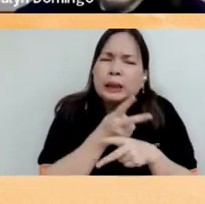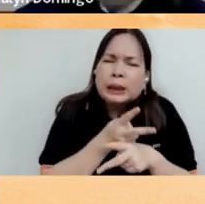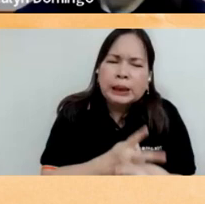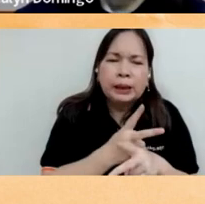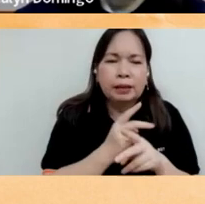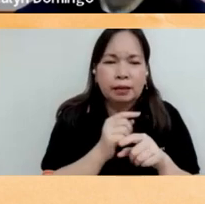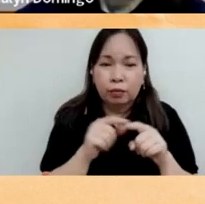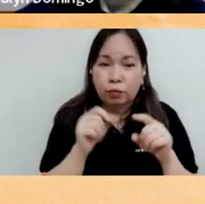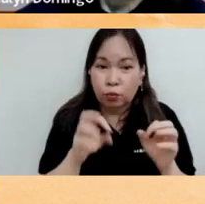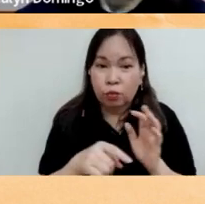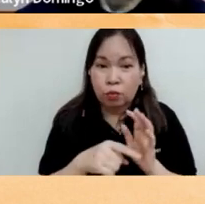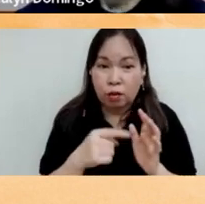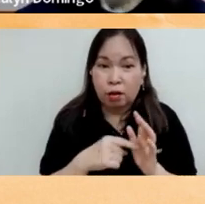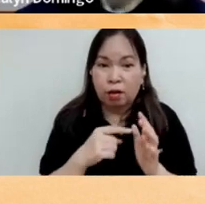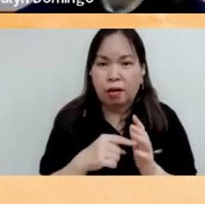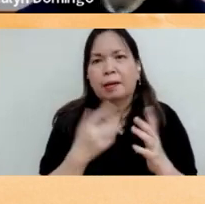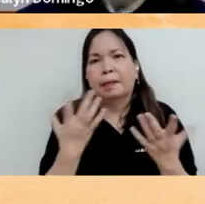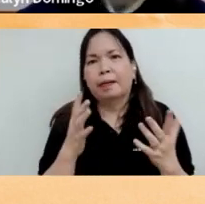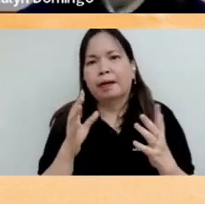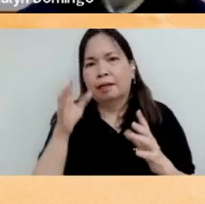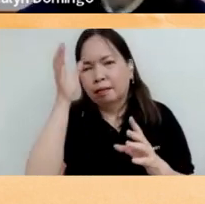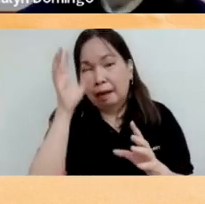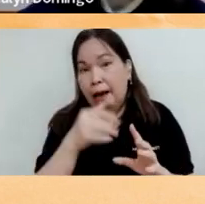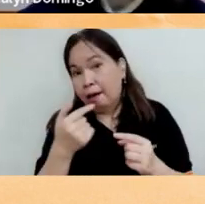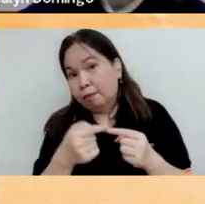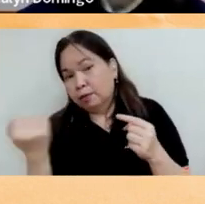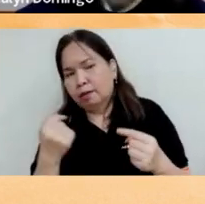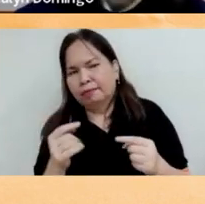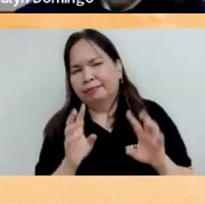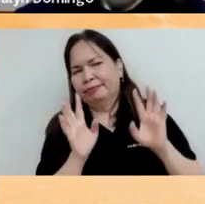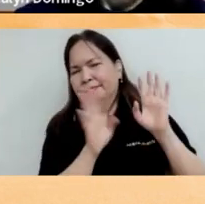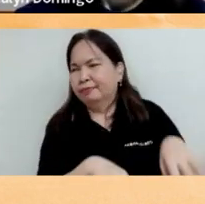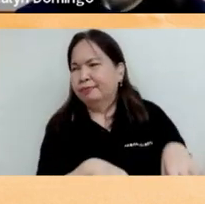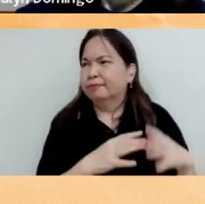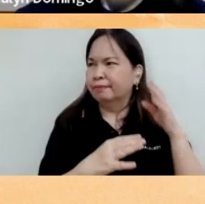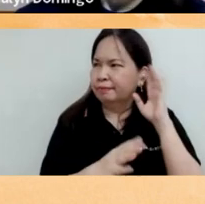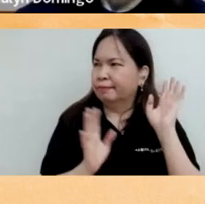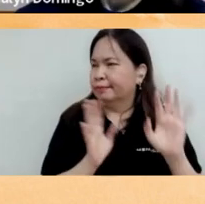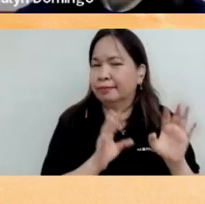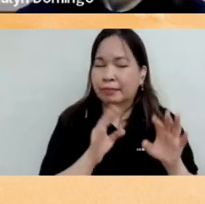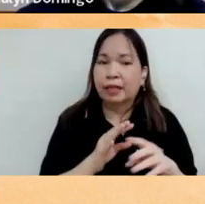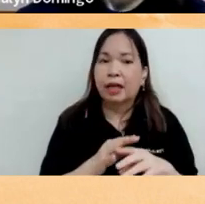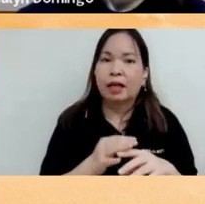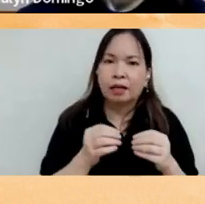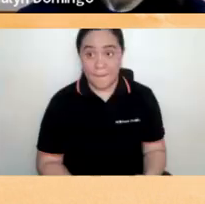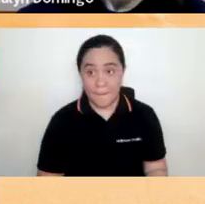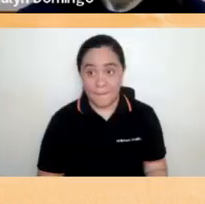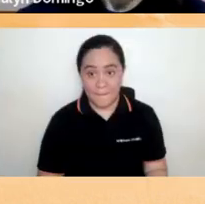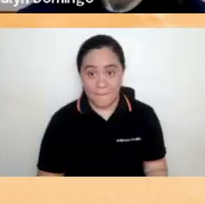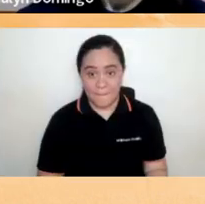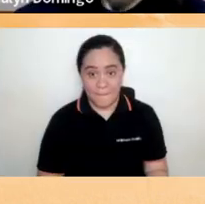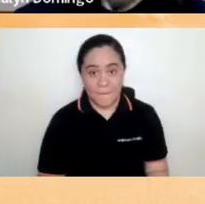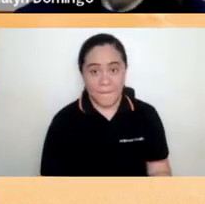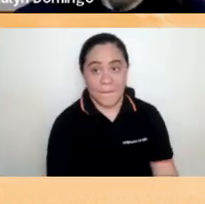the opposite and invalidate and ignore the child's anxiety. And a lot of times, the parents themselves need